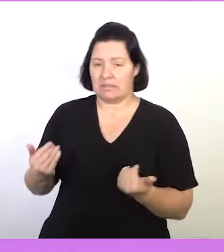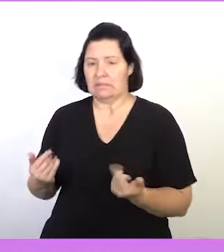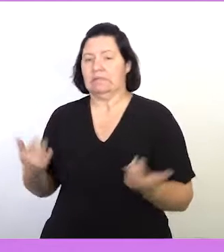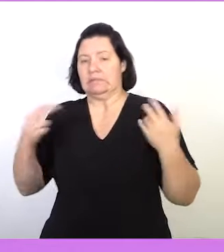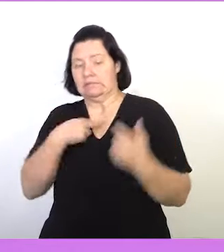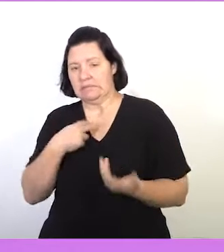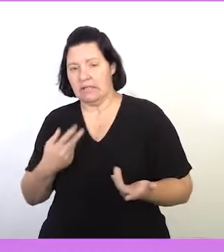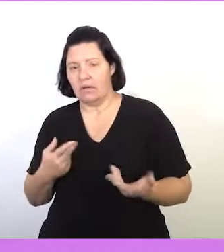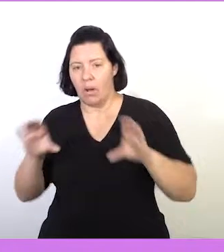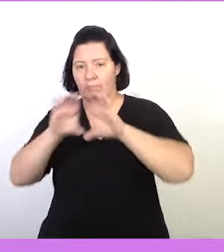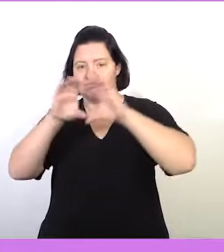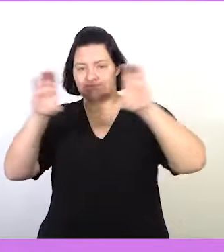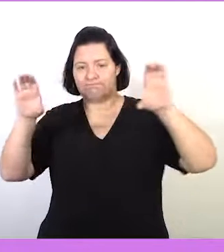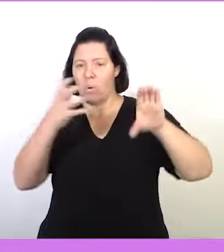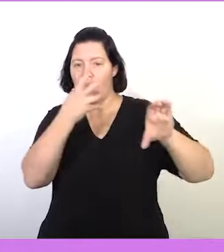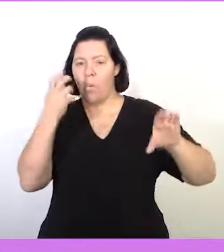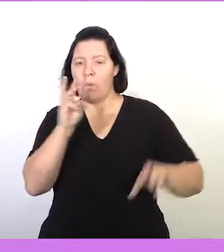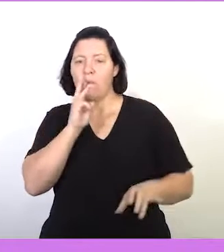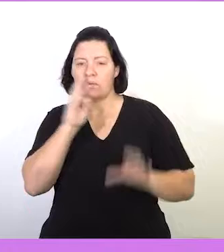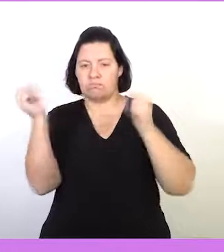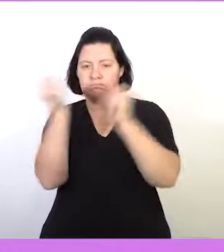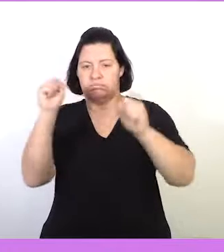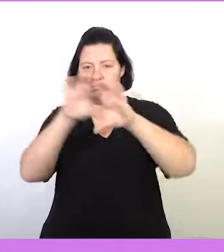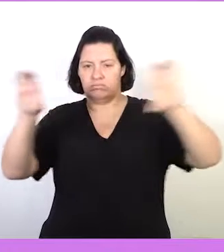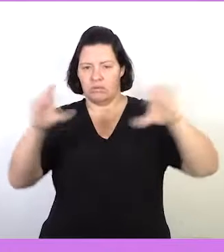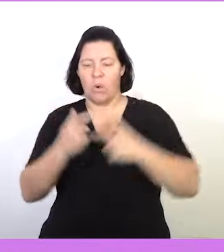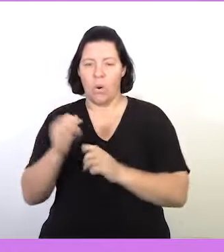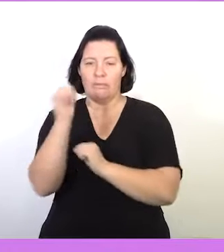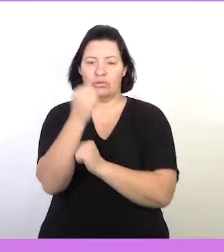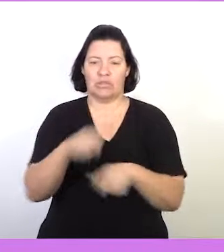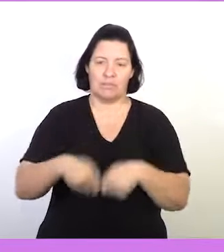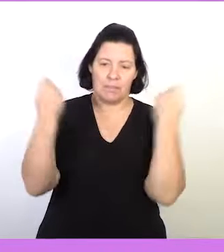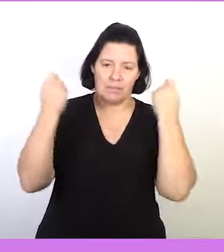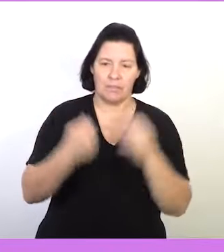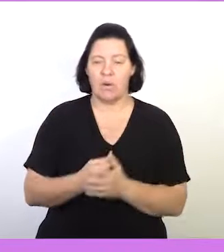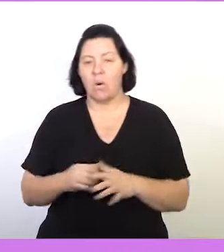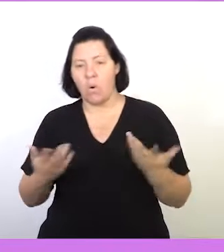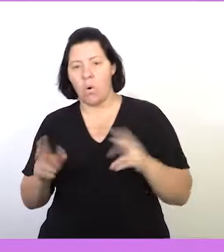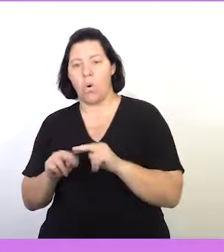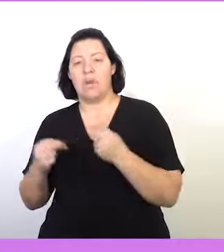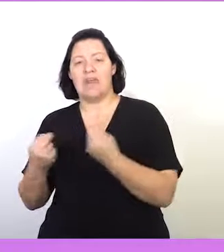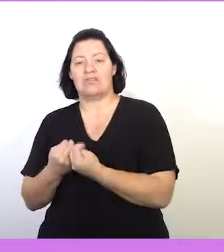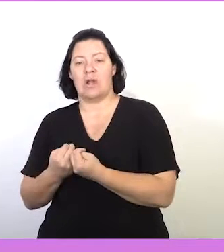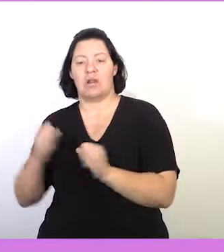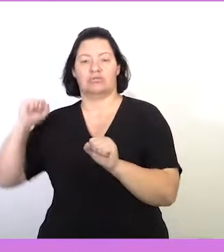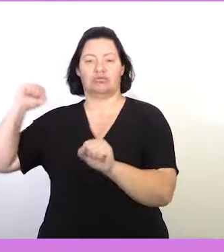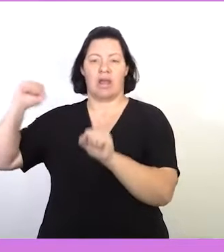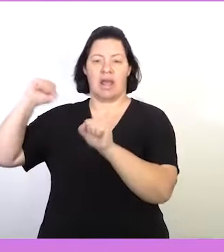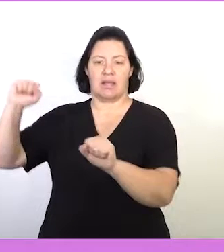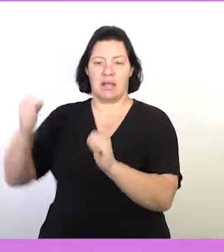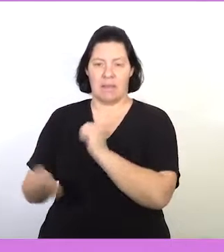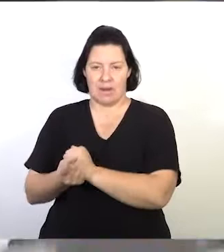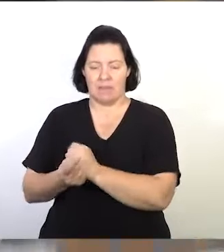For example, let's say your geyser burst, all right, or a broken machinery, or on a national level when a strike